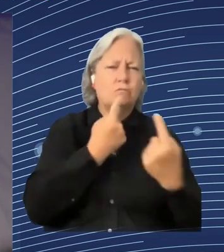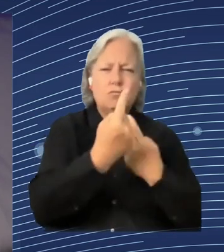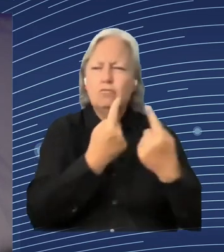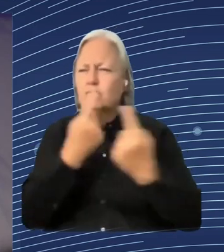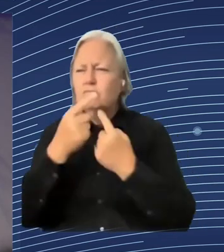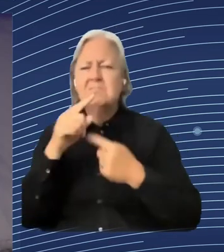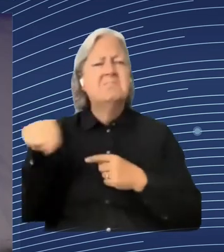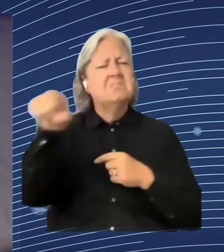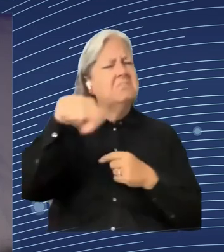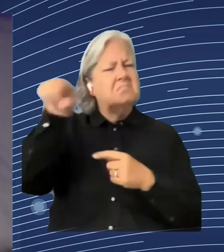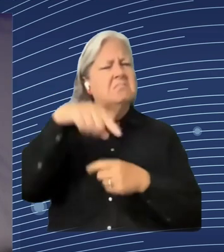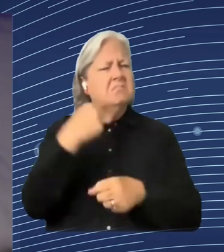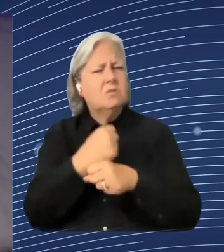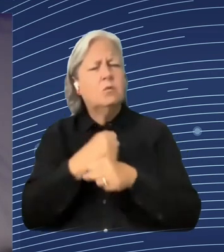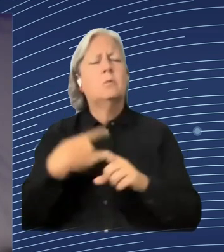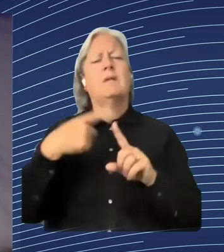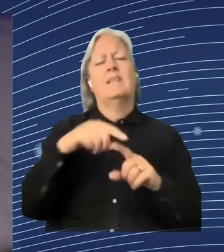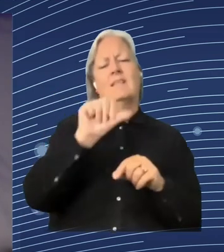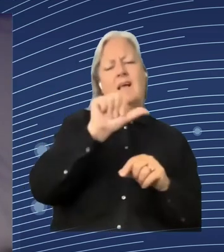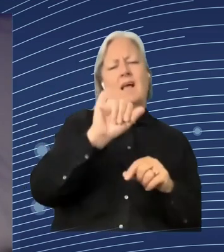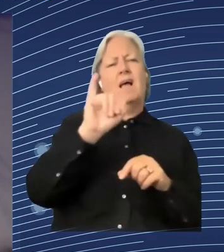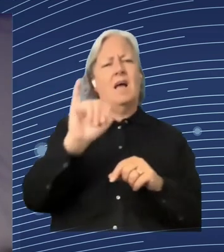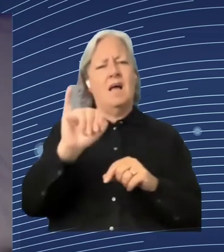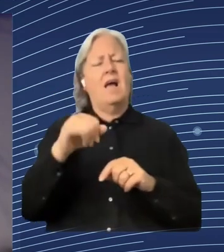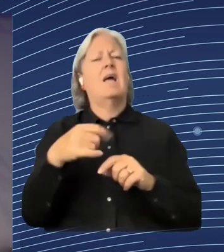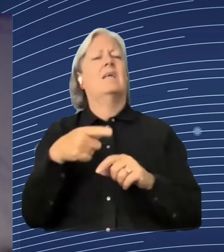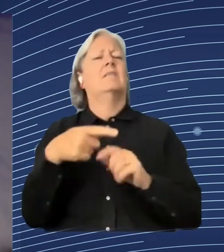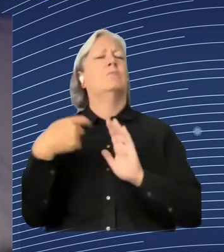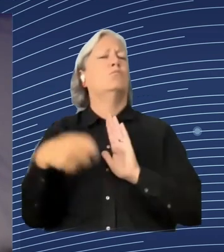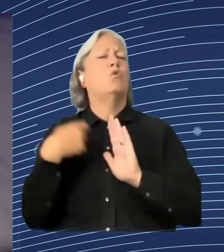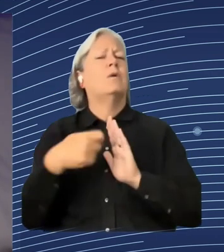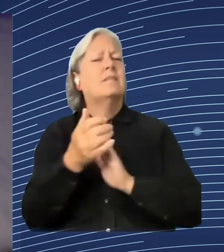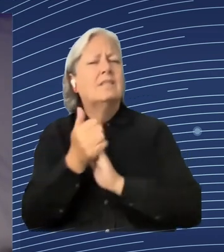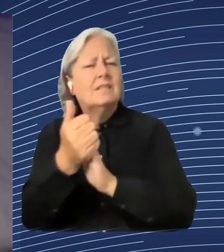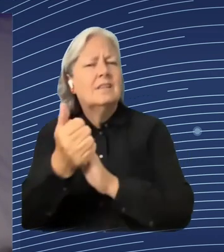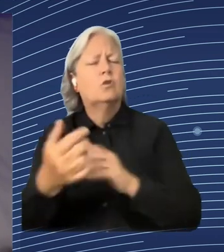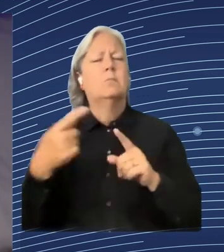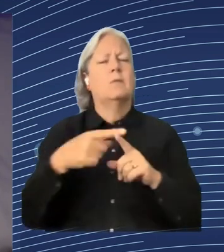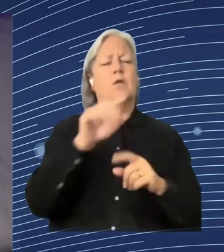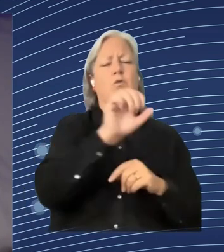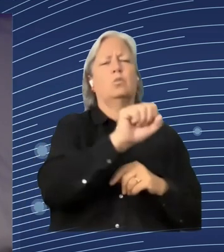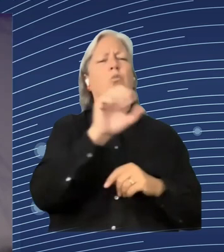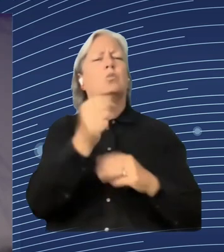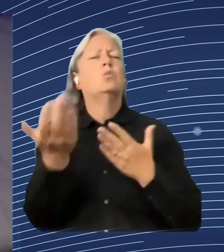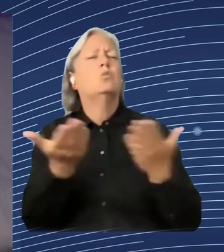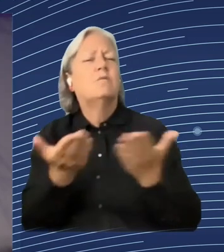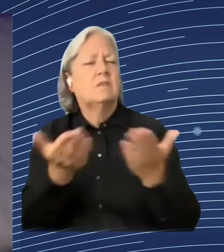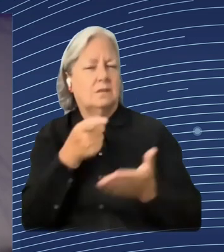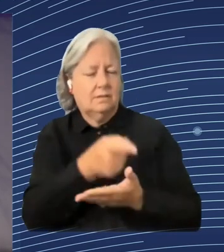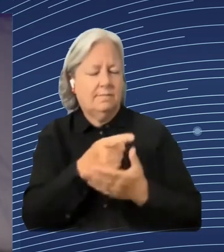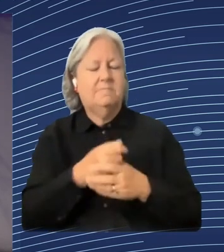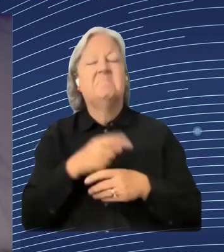practitioners and AI project leaders in social services, and they have the feeling